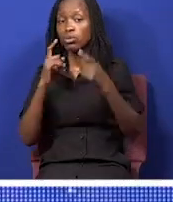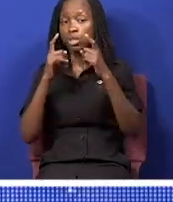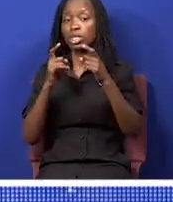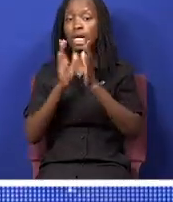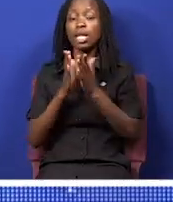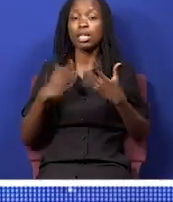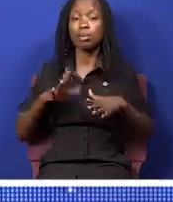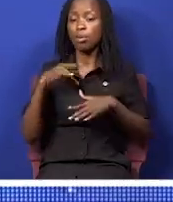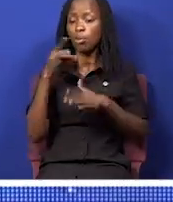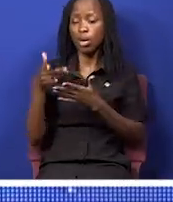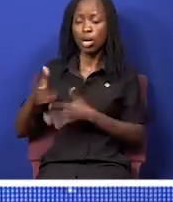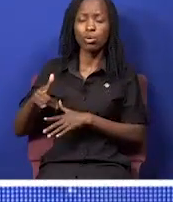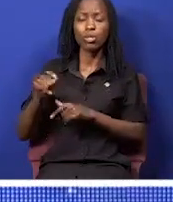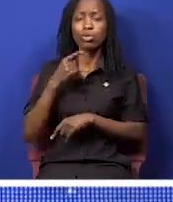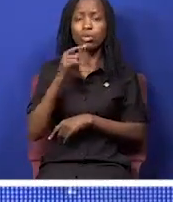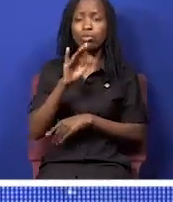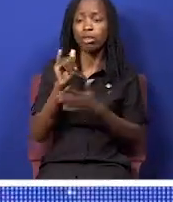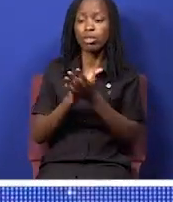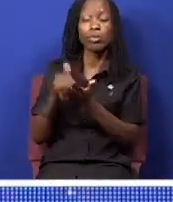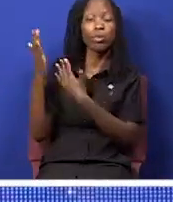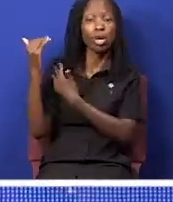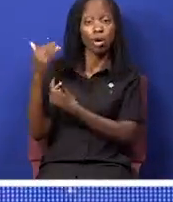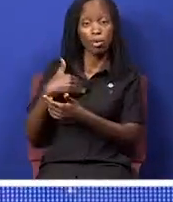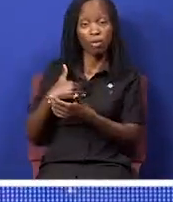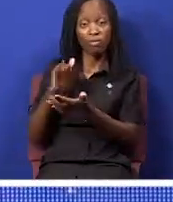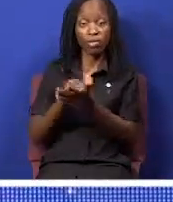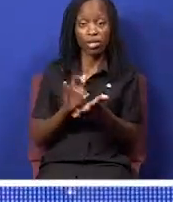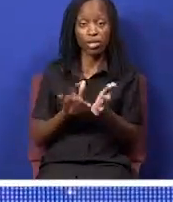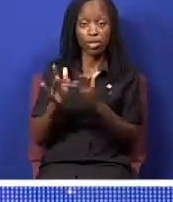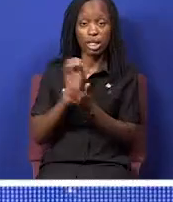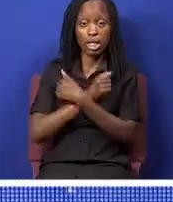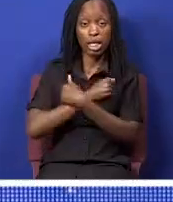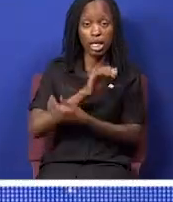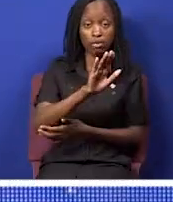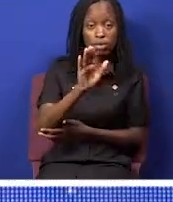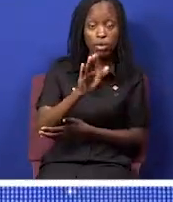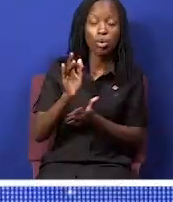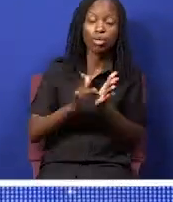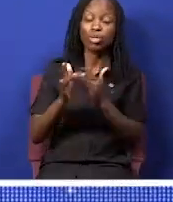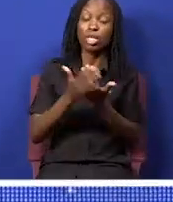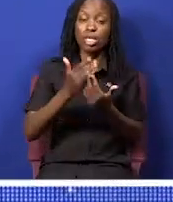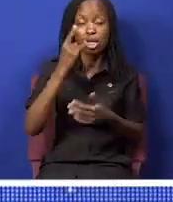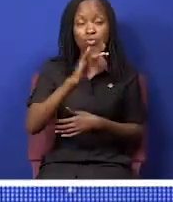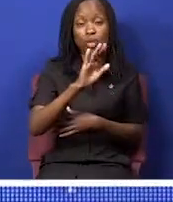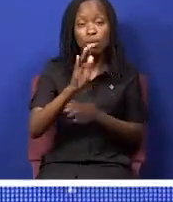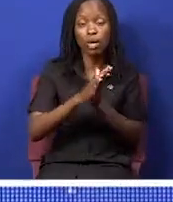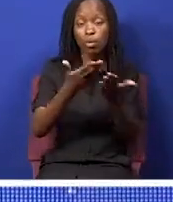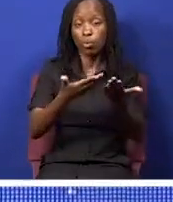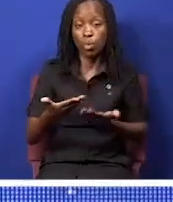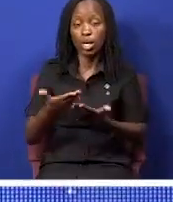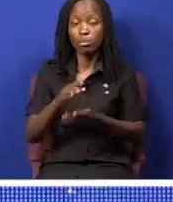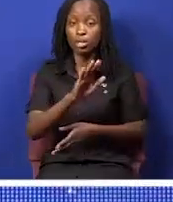who are lost, we should tell them that there is so much hope, that Jesus loves them, Jesus cares for them and welcomes